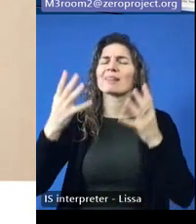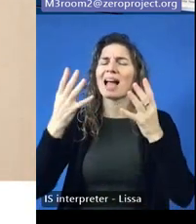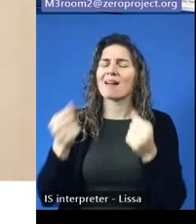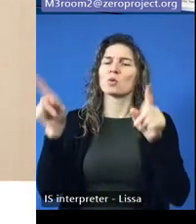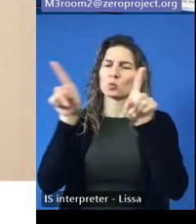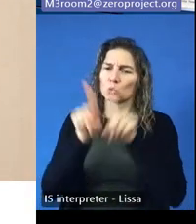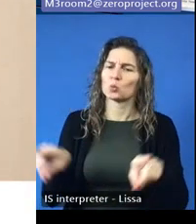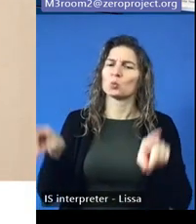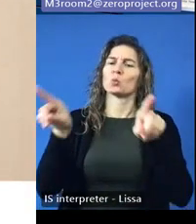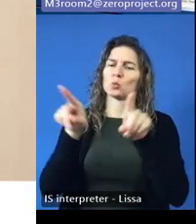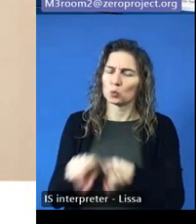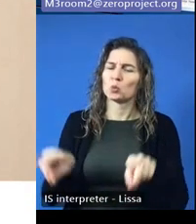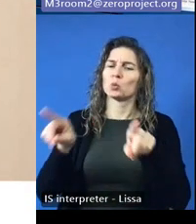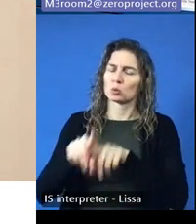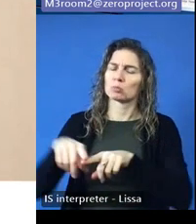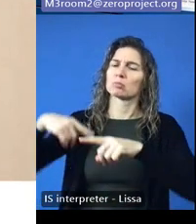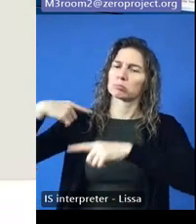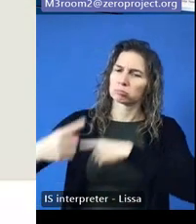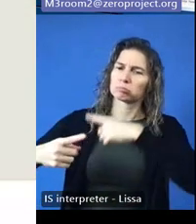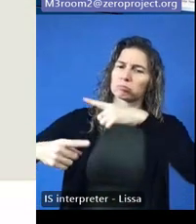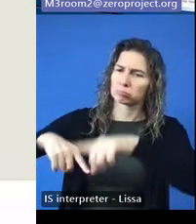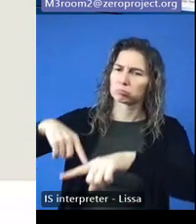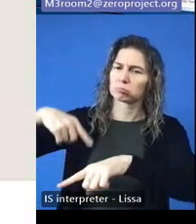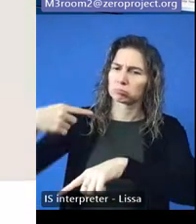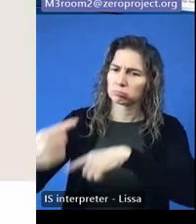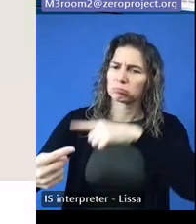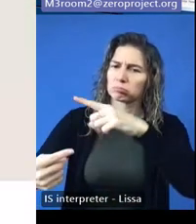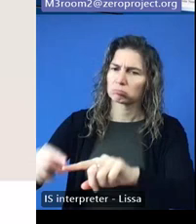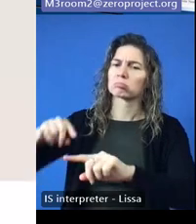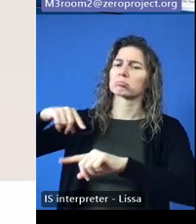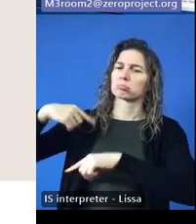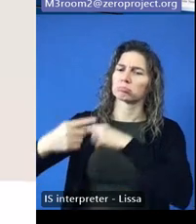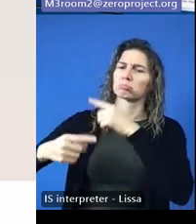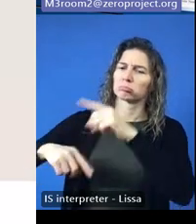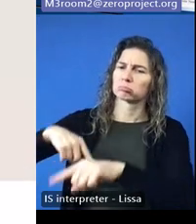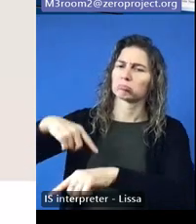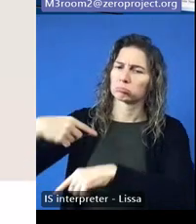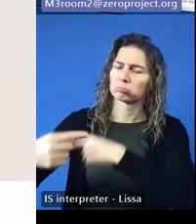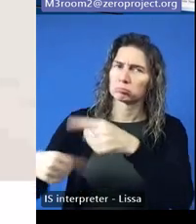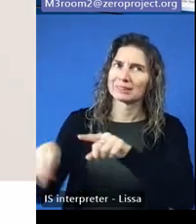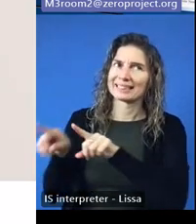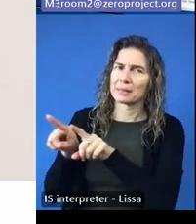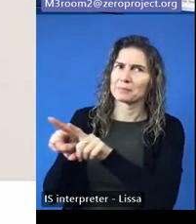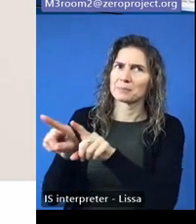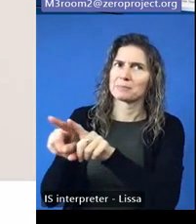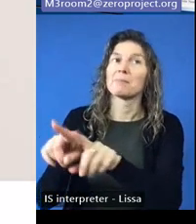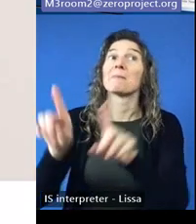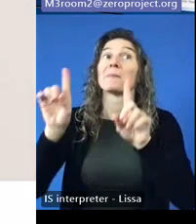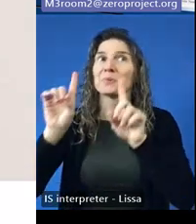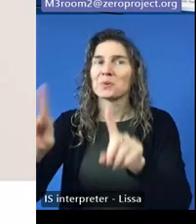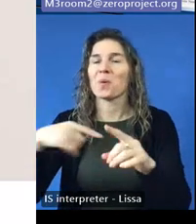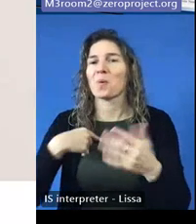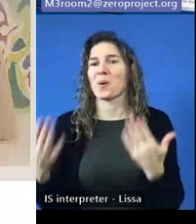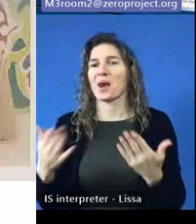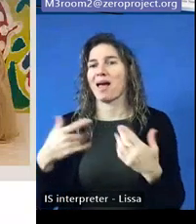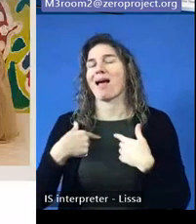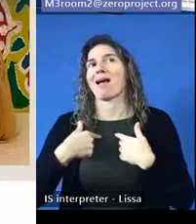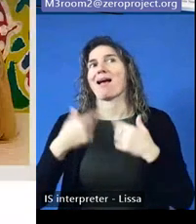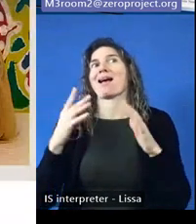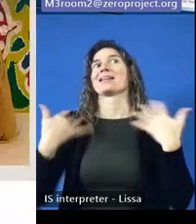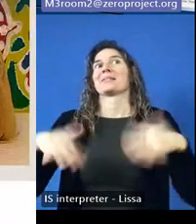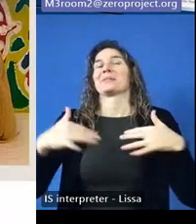one at home as well. I'm really excited for her to join a mainstream school like the graduates before her. I'm so excited